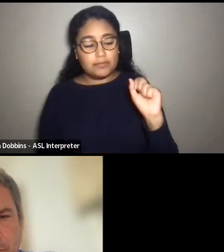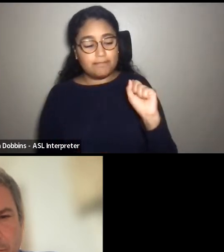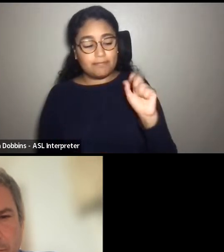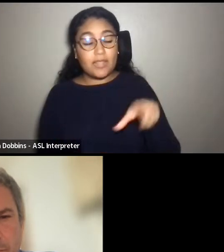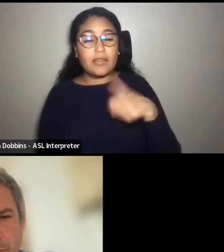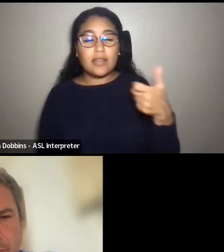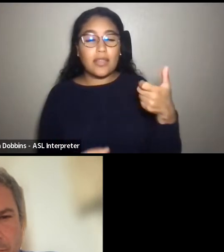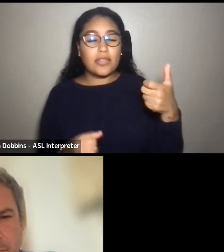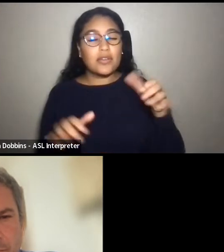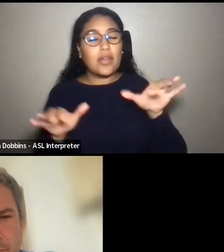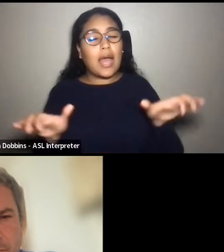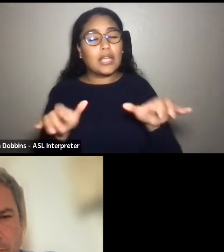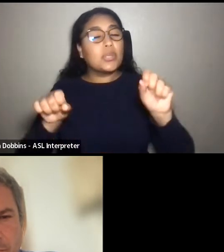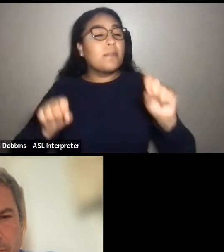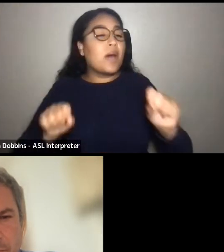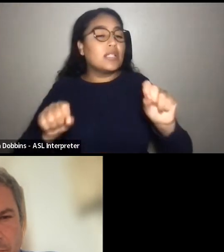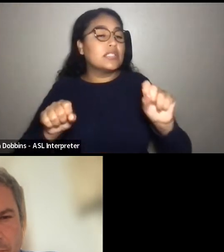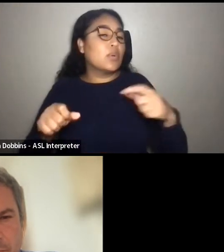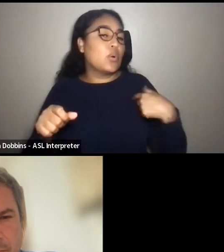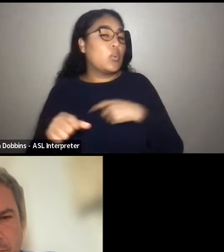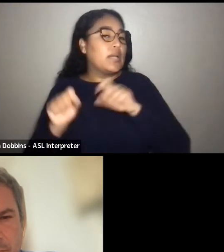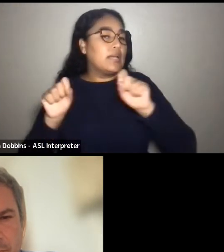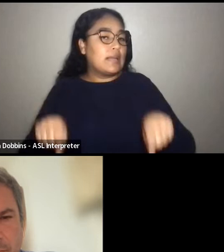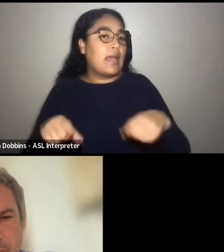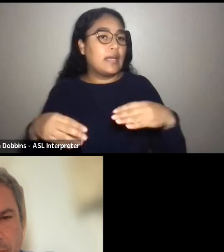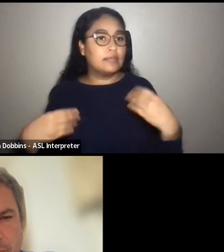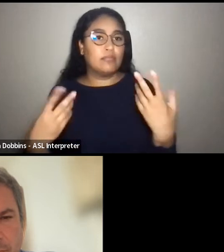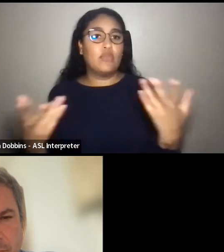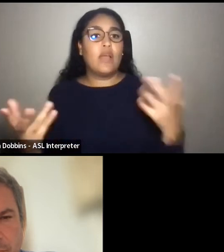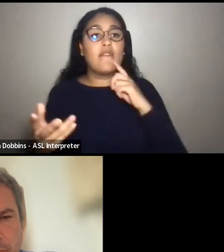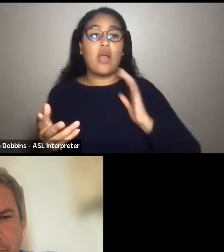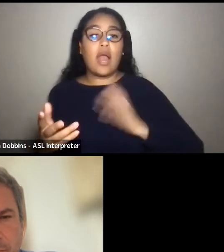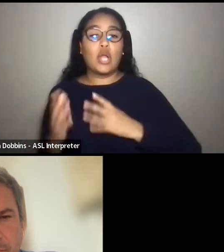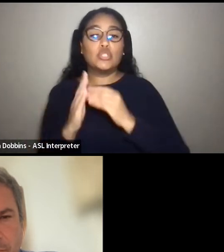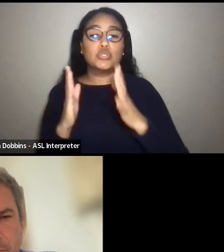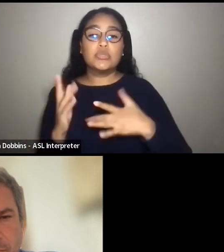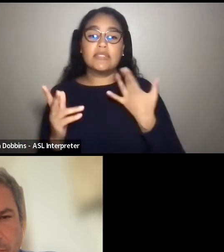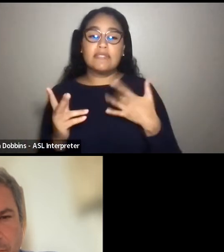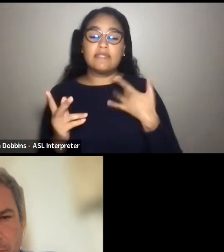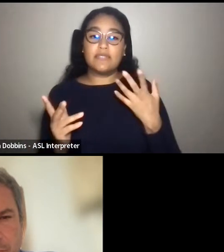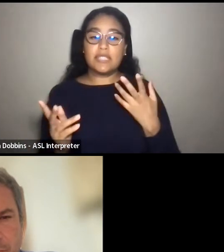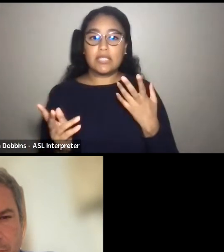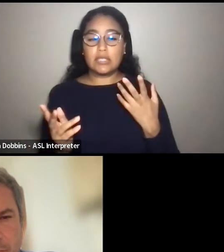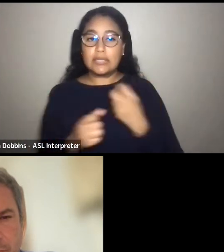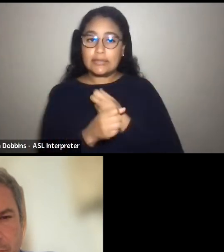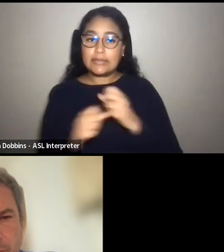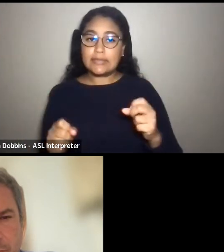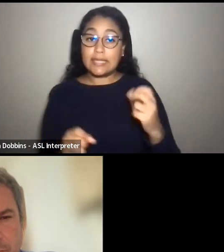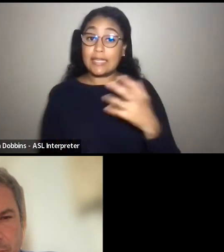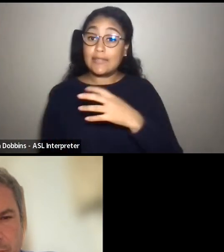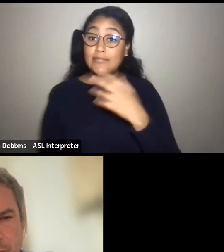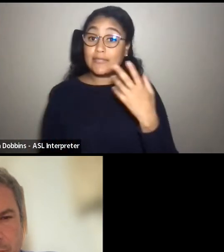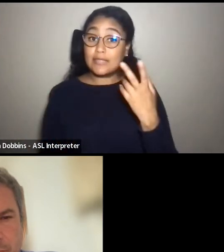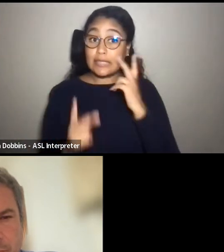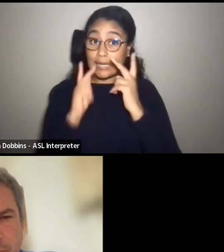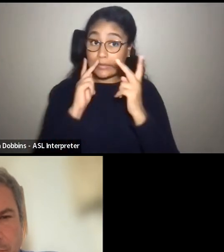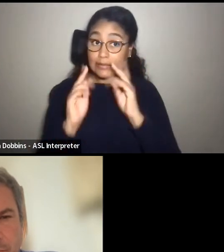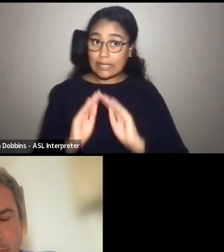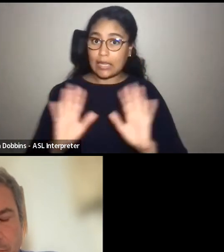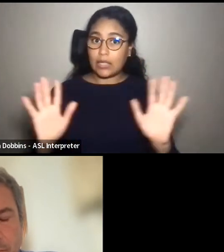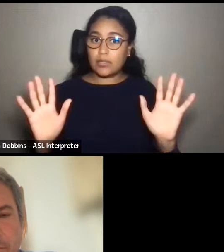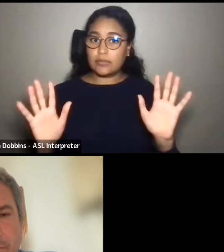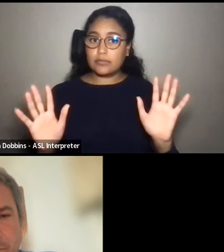we can take together to enable our students to feel more safe and seen. I advocate doing this by engaging them, our students,